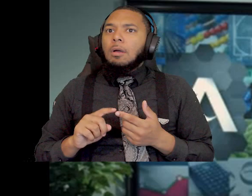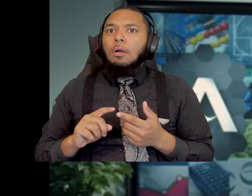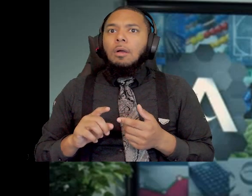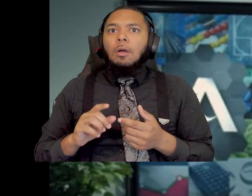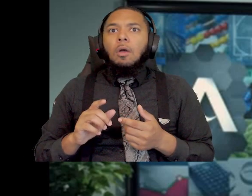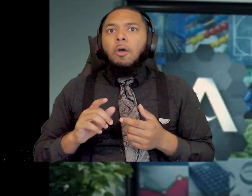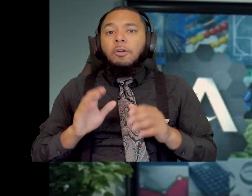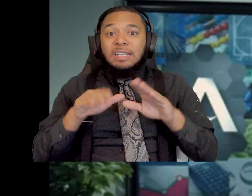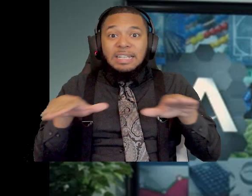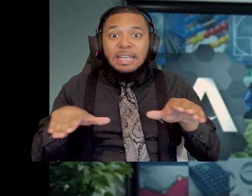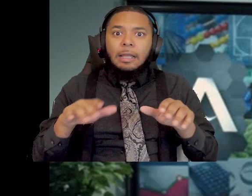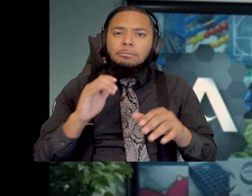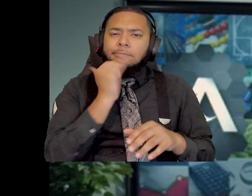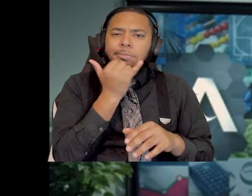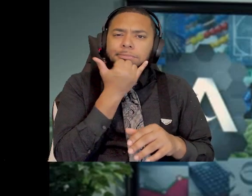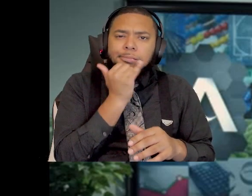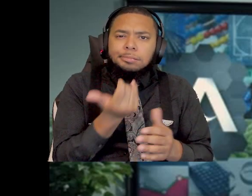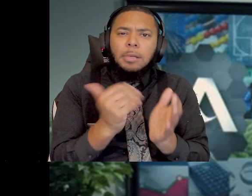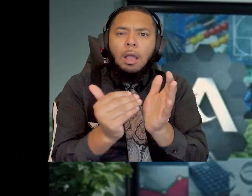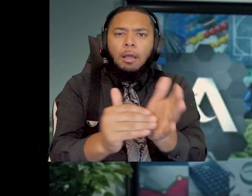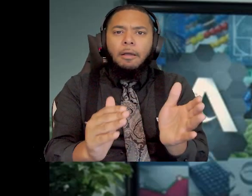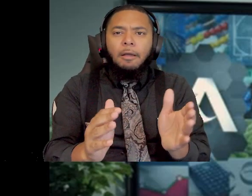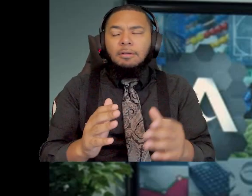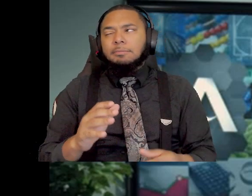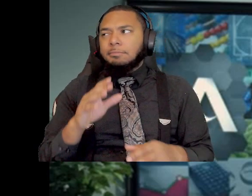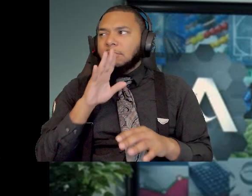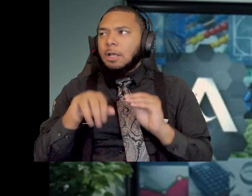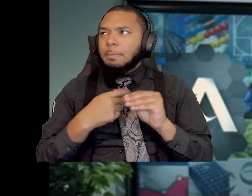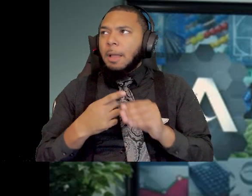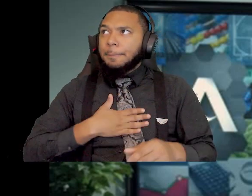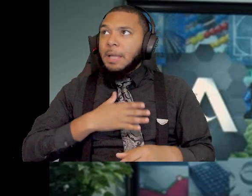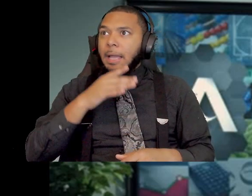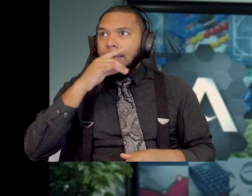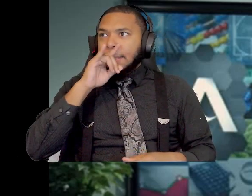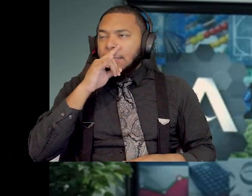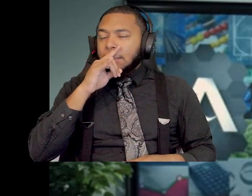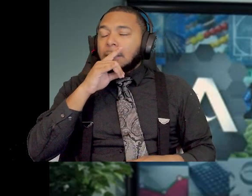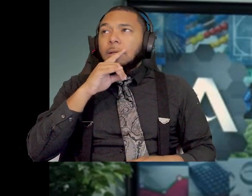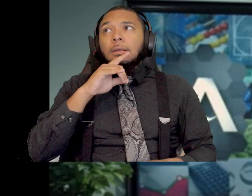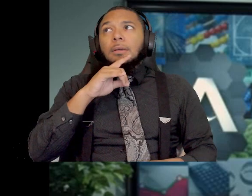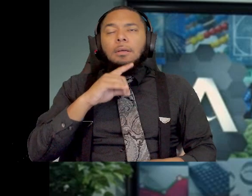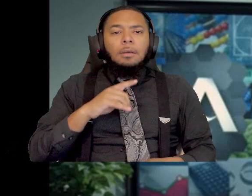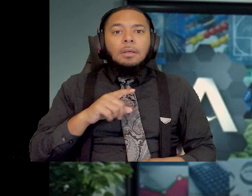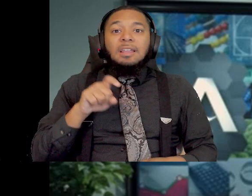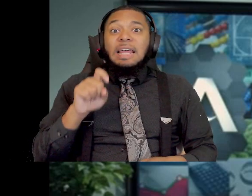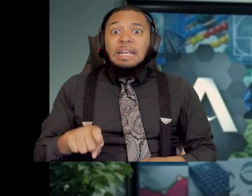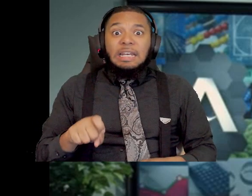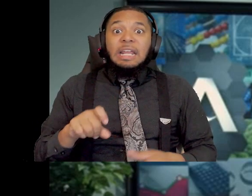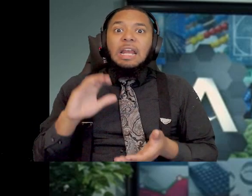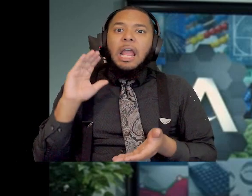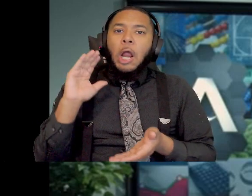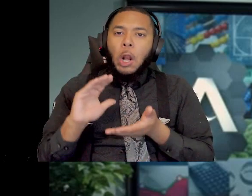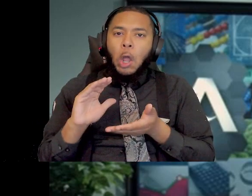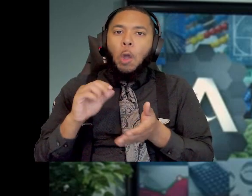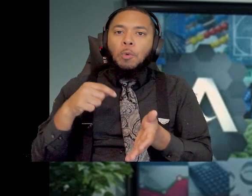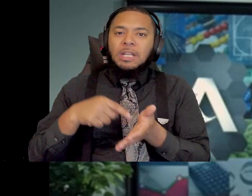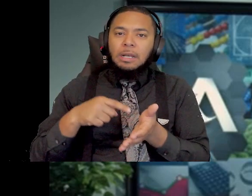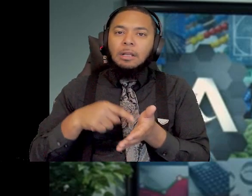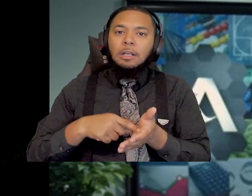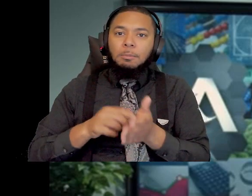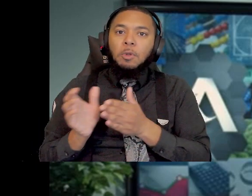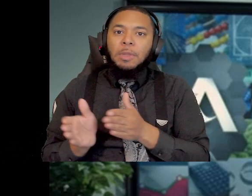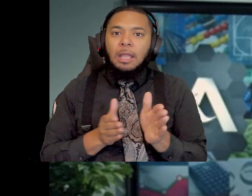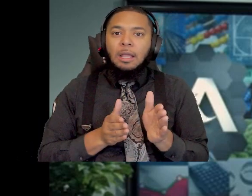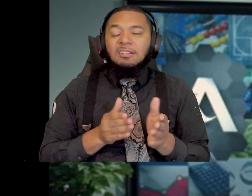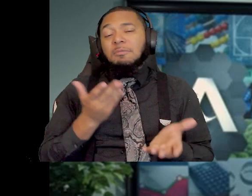prone nature with your kids i'm speaking about my two kids they are they are in dire need of a low deductible plan uh then